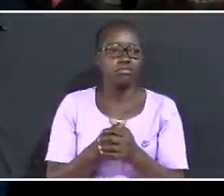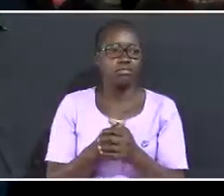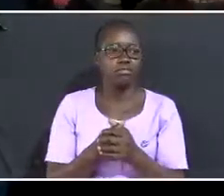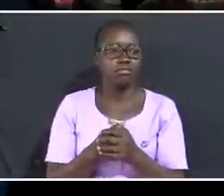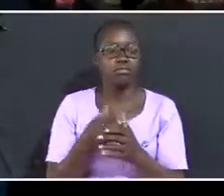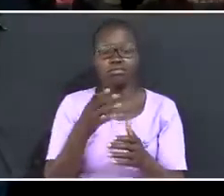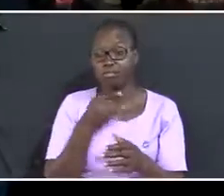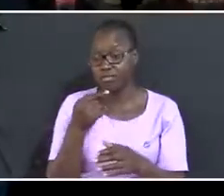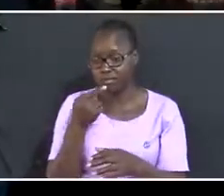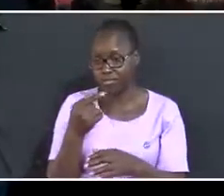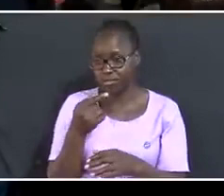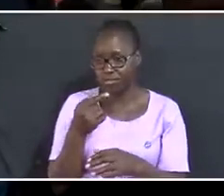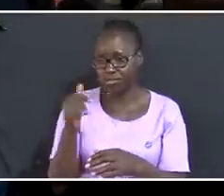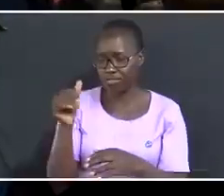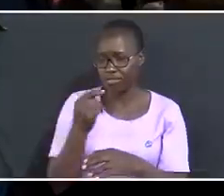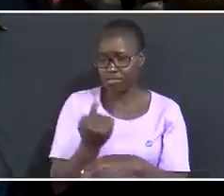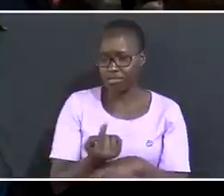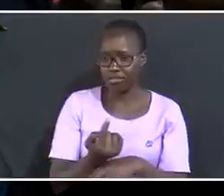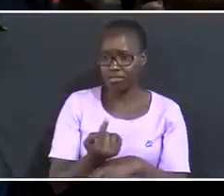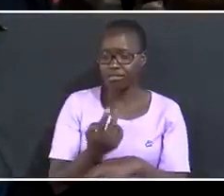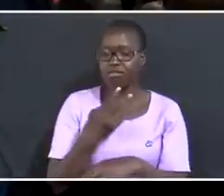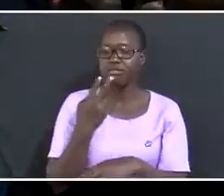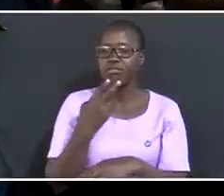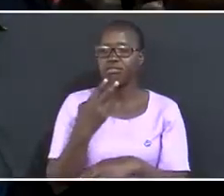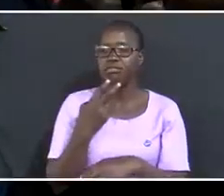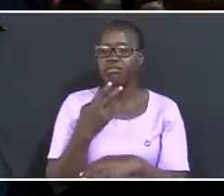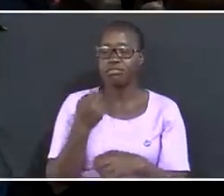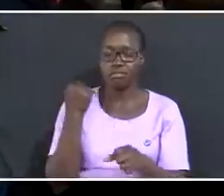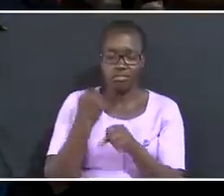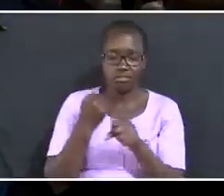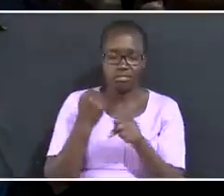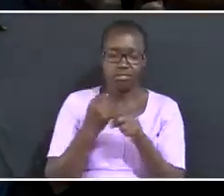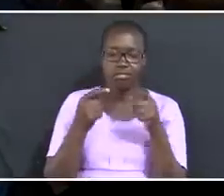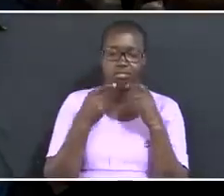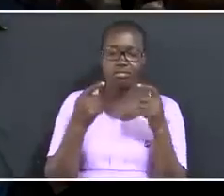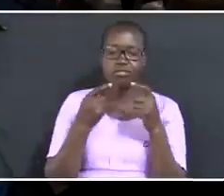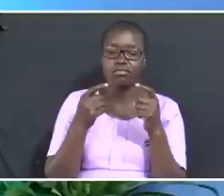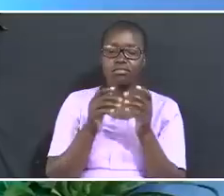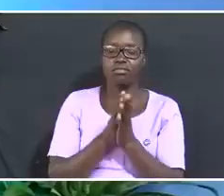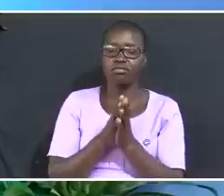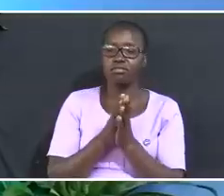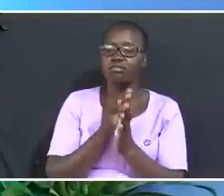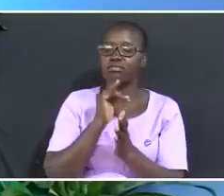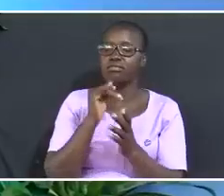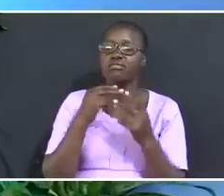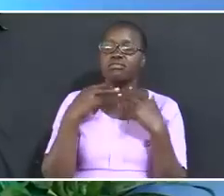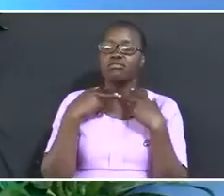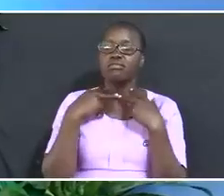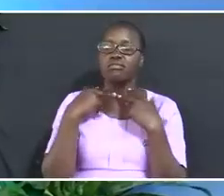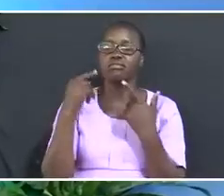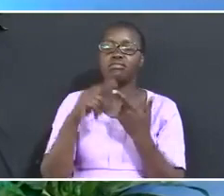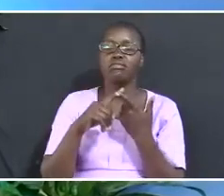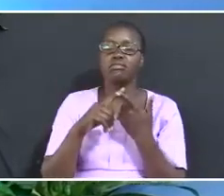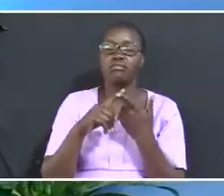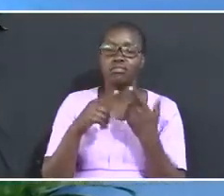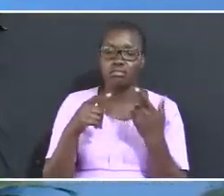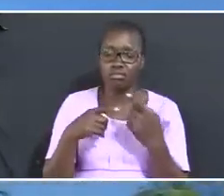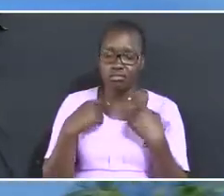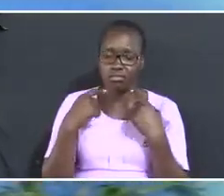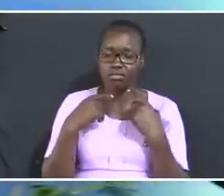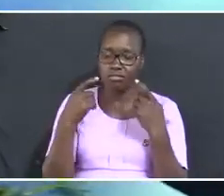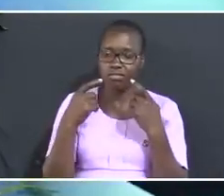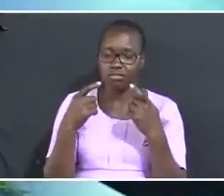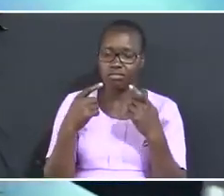And they said, anyone who commits sin is a slave to sin. It's a